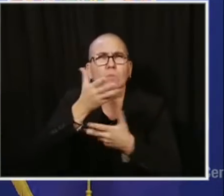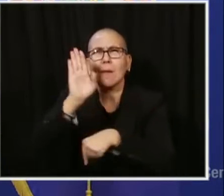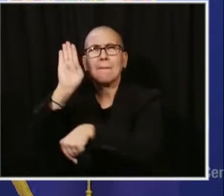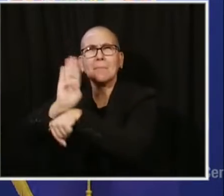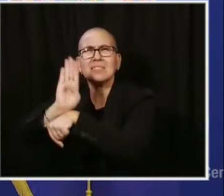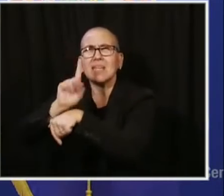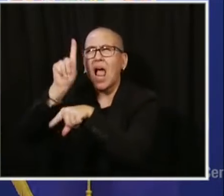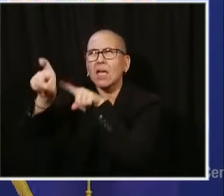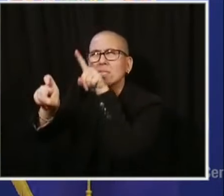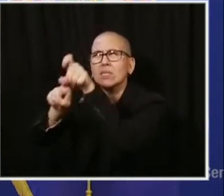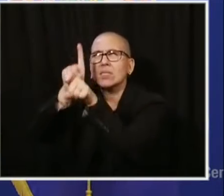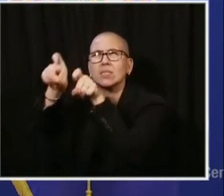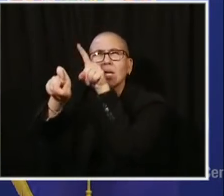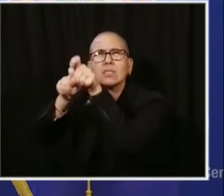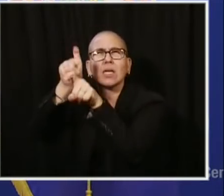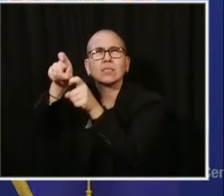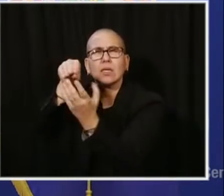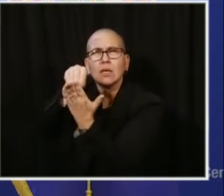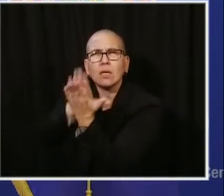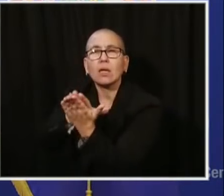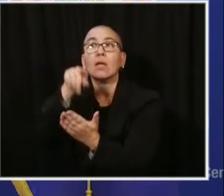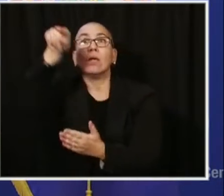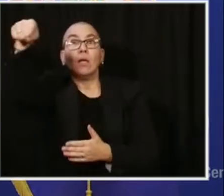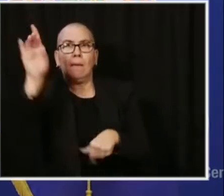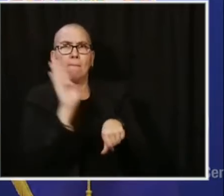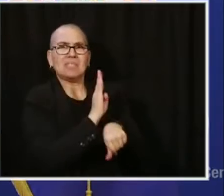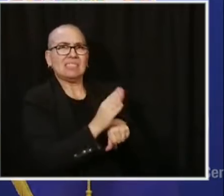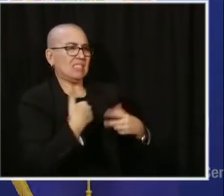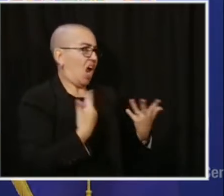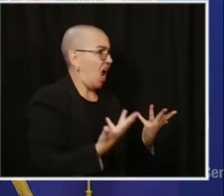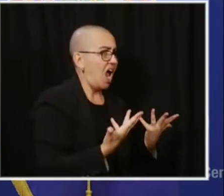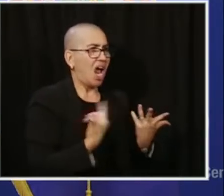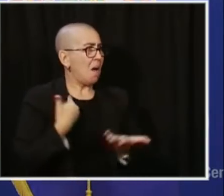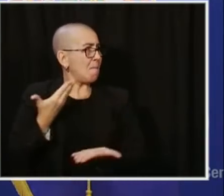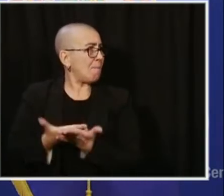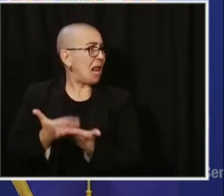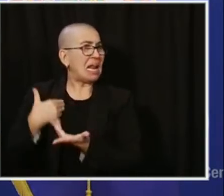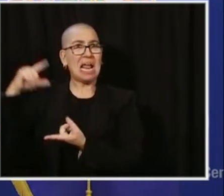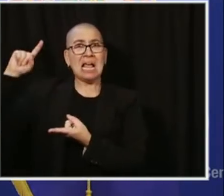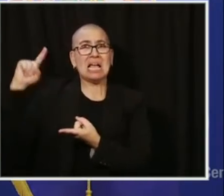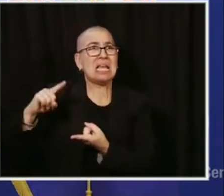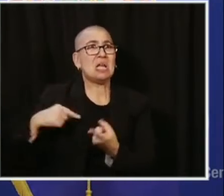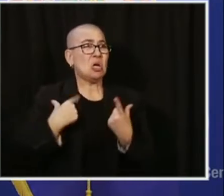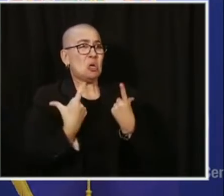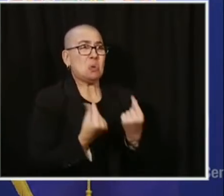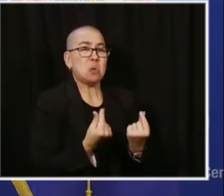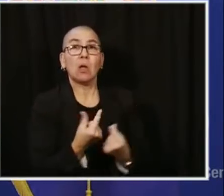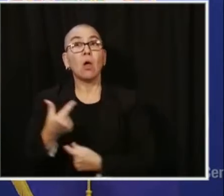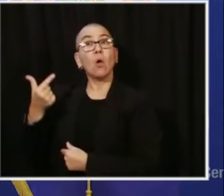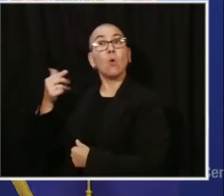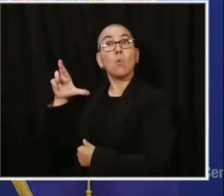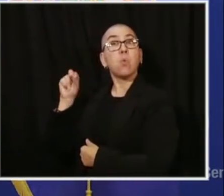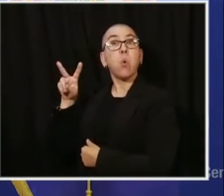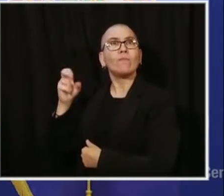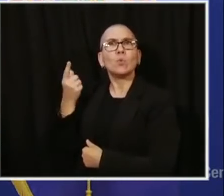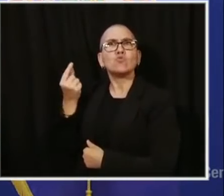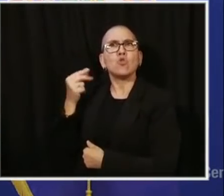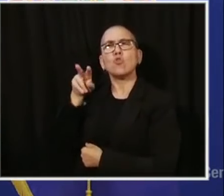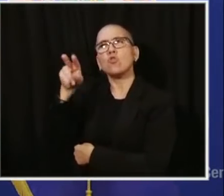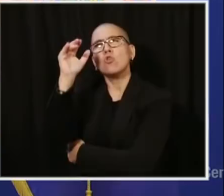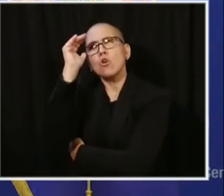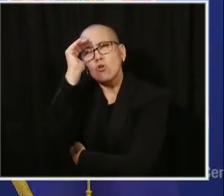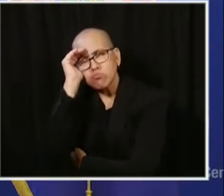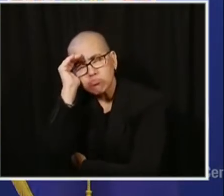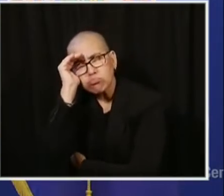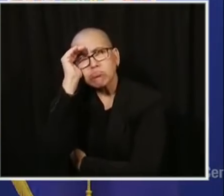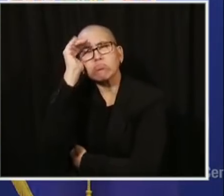are angry, confused, all of those things. And he is the one that brings their voice, making sure that they're heard when we're making these